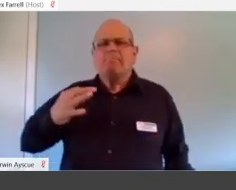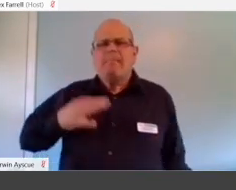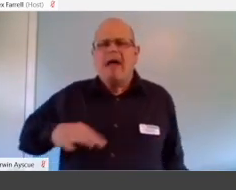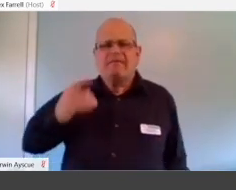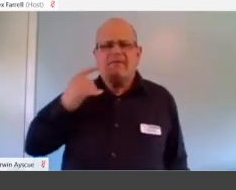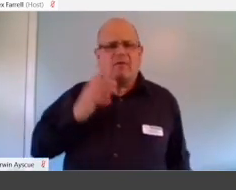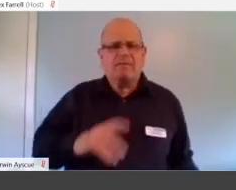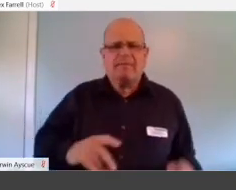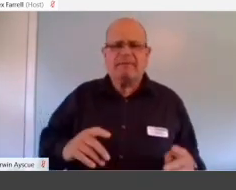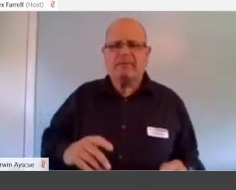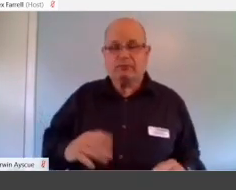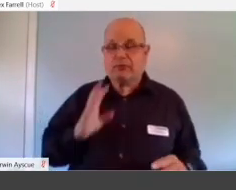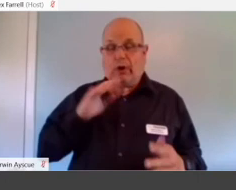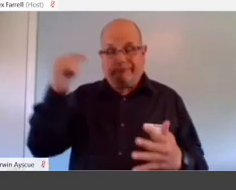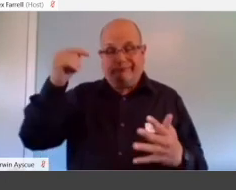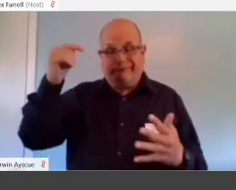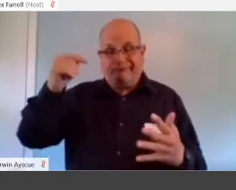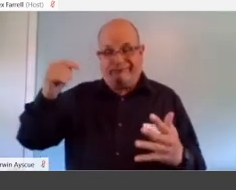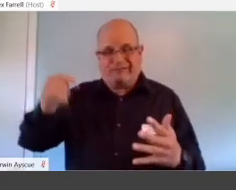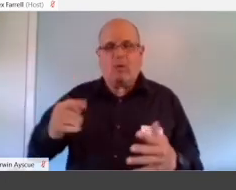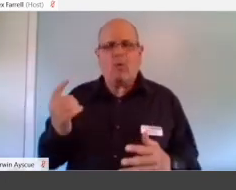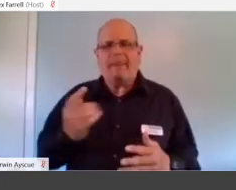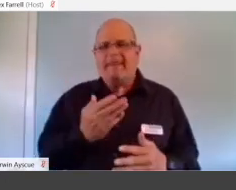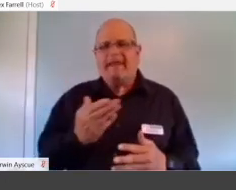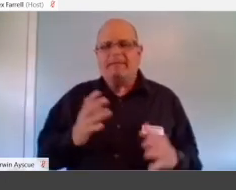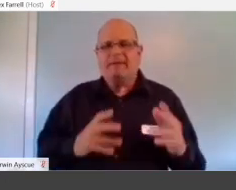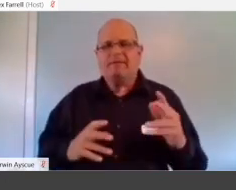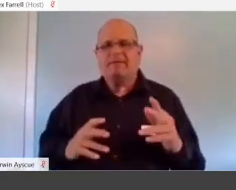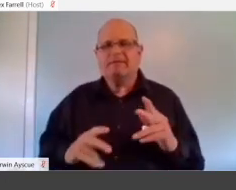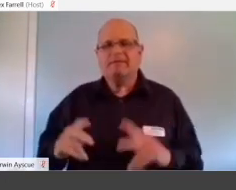so many, anything you'd like to end with?